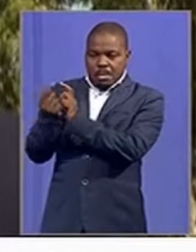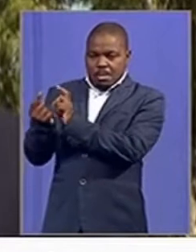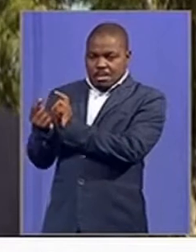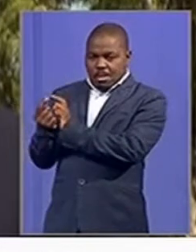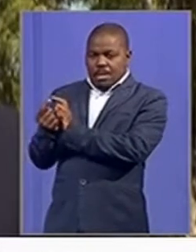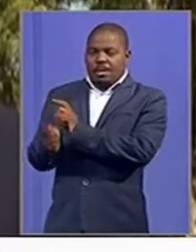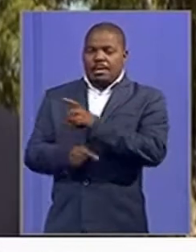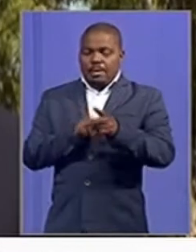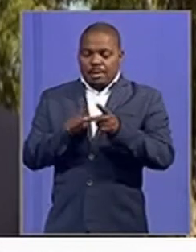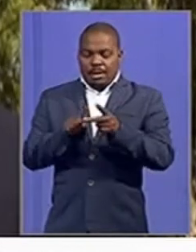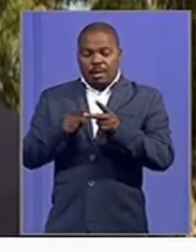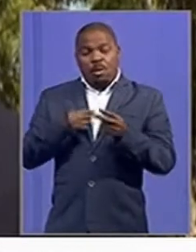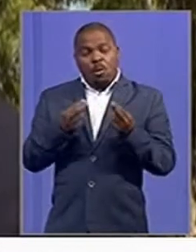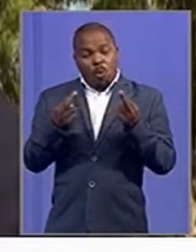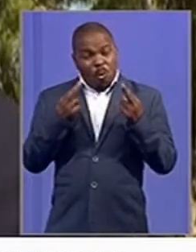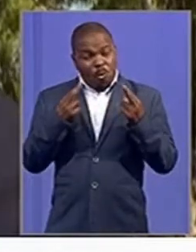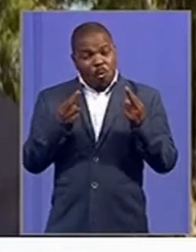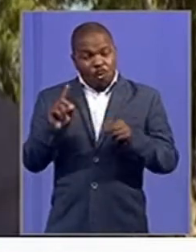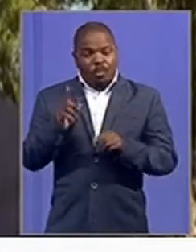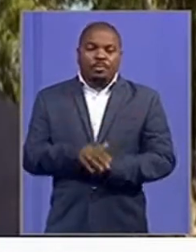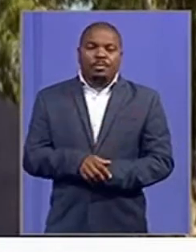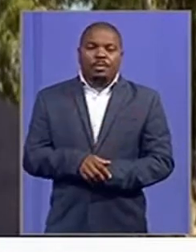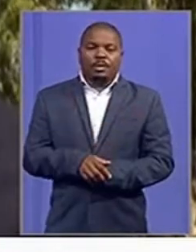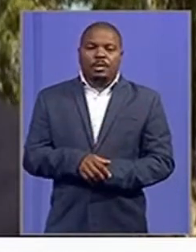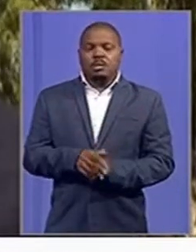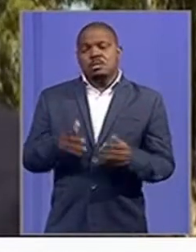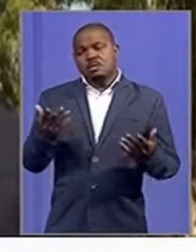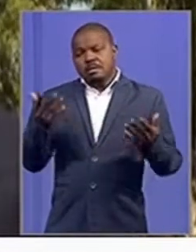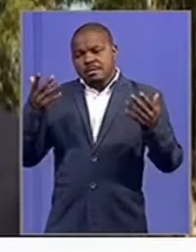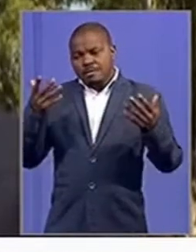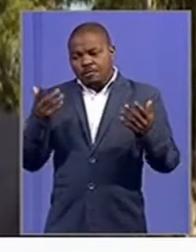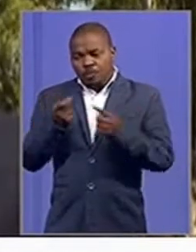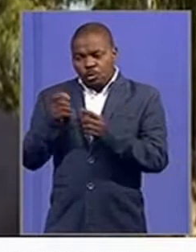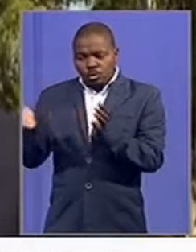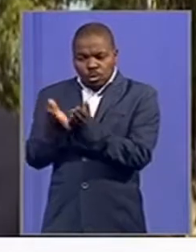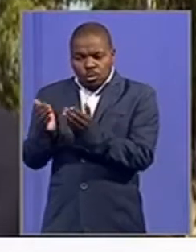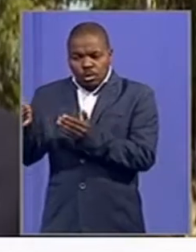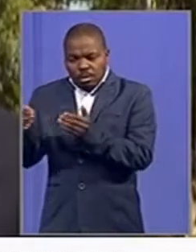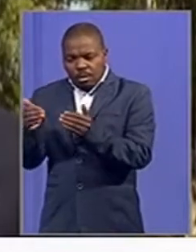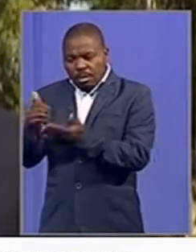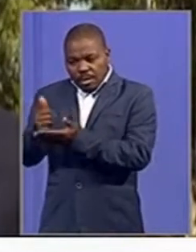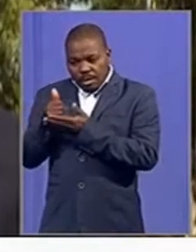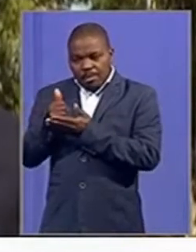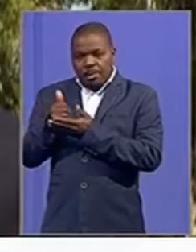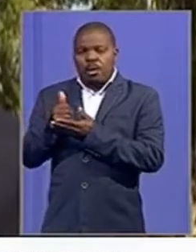are hopeful that through the facilitation of the school, they will